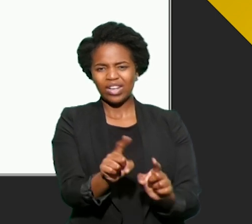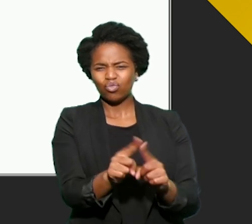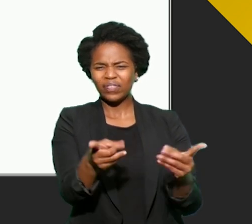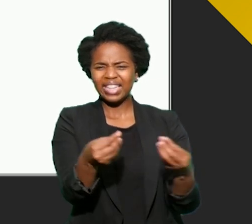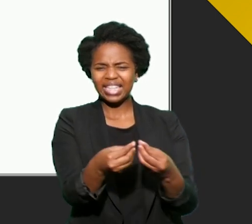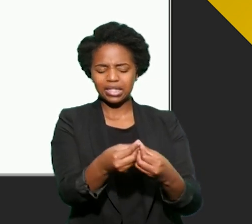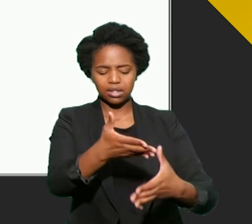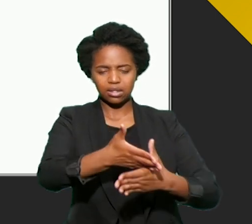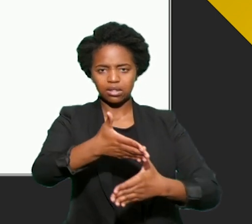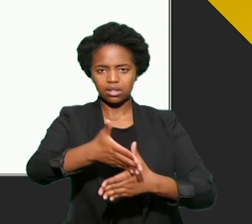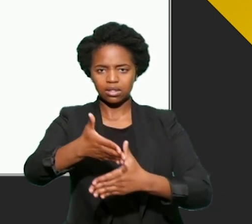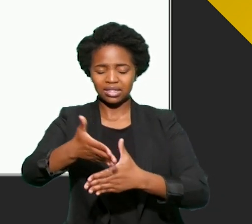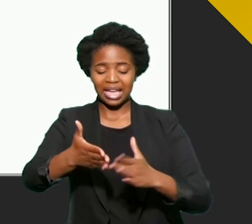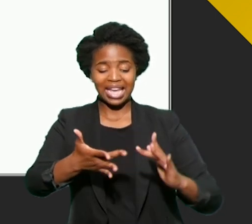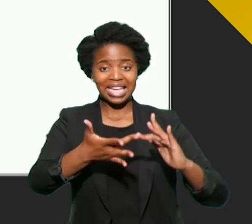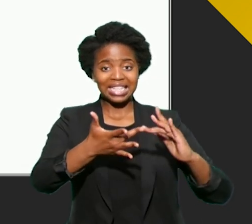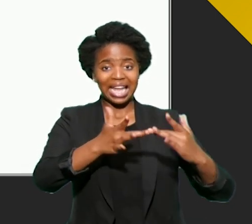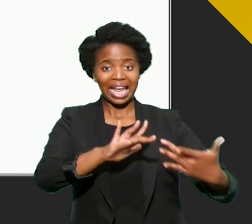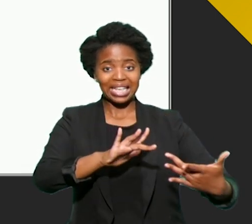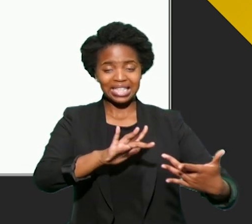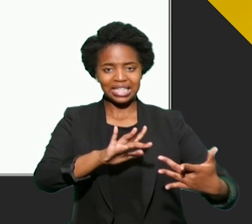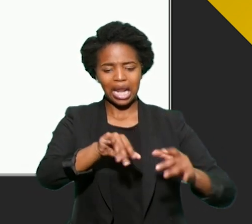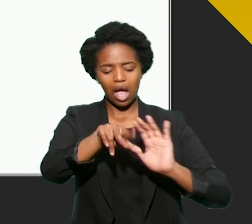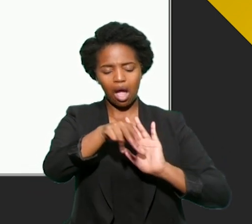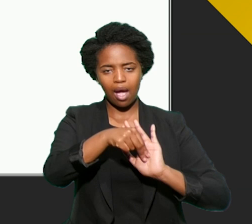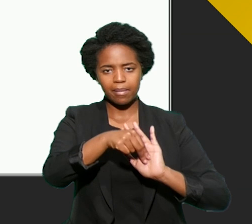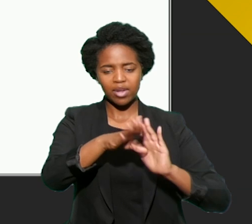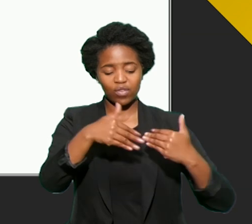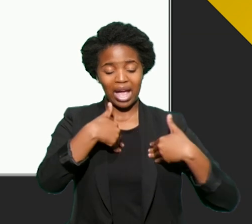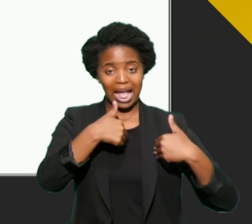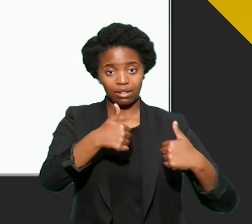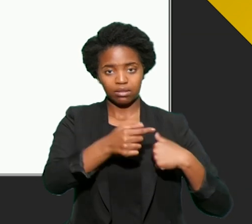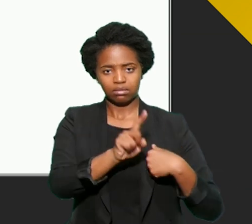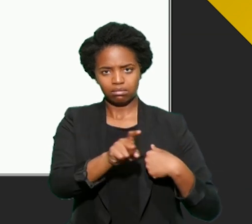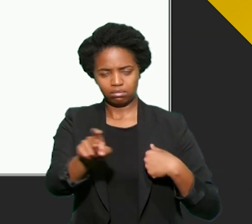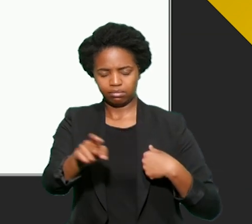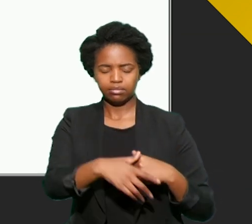as those used in the Internet of Things, digital health, and others.